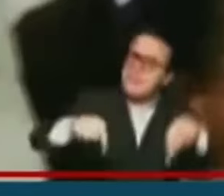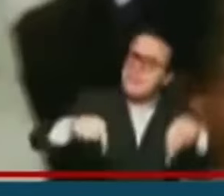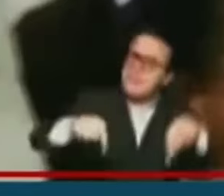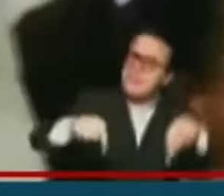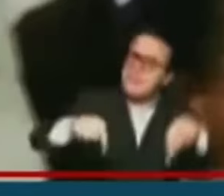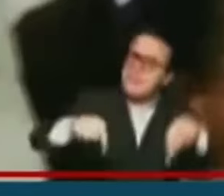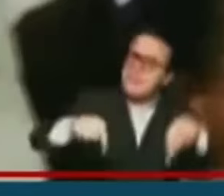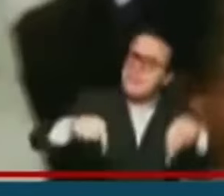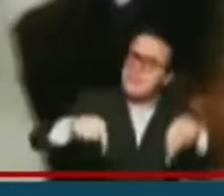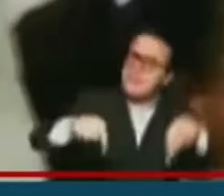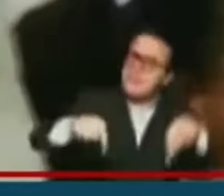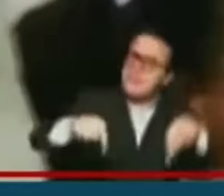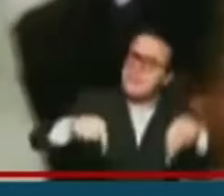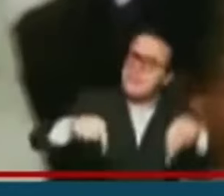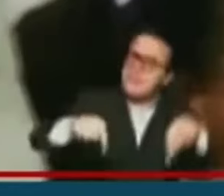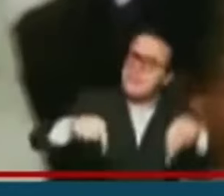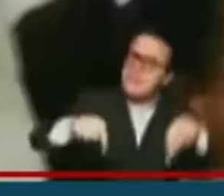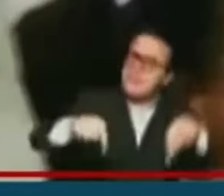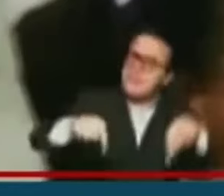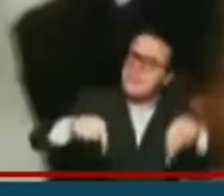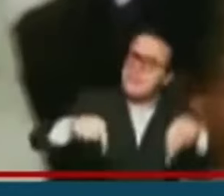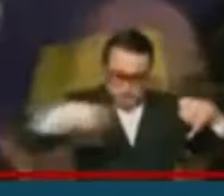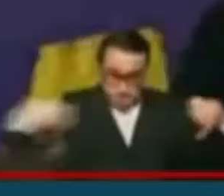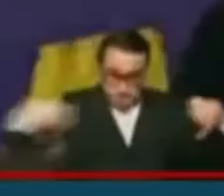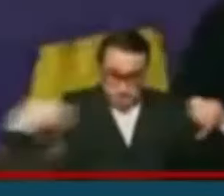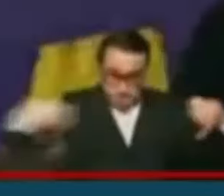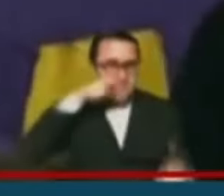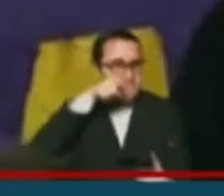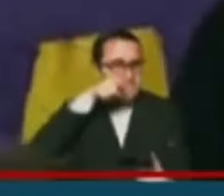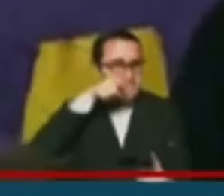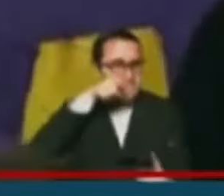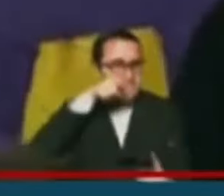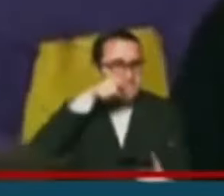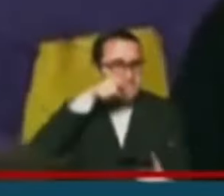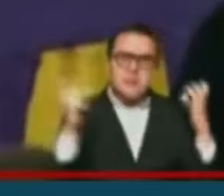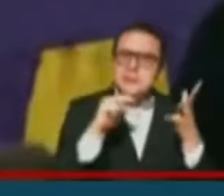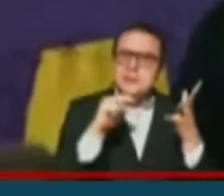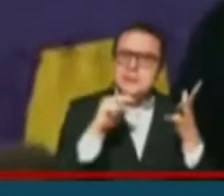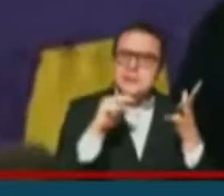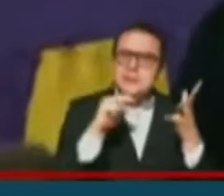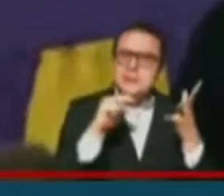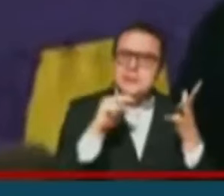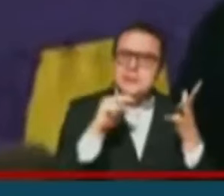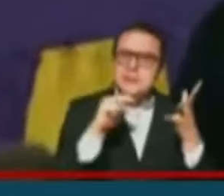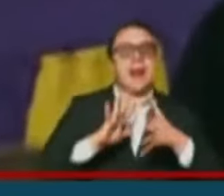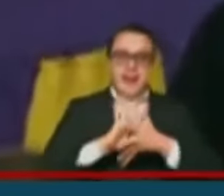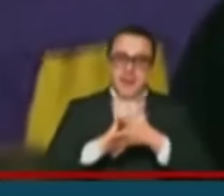The first line of change is peace. The first line of change is democracy.